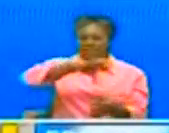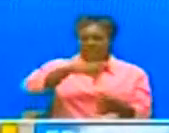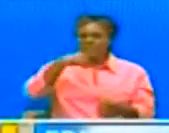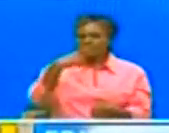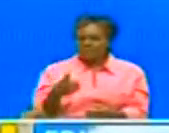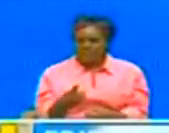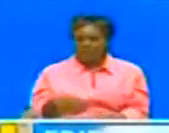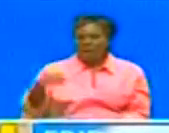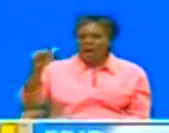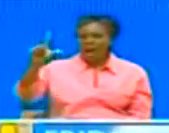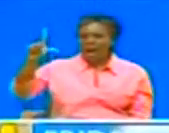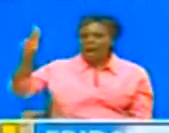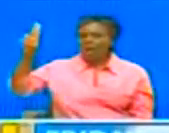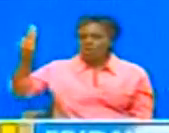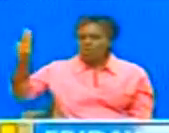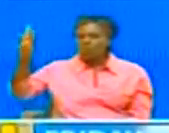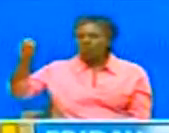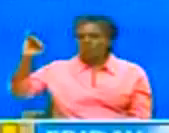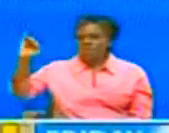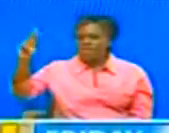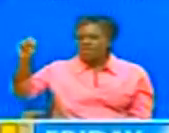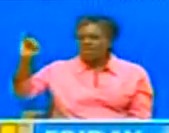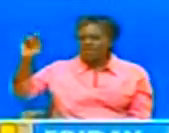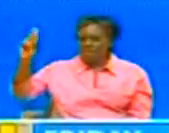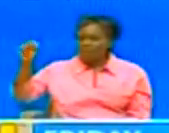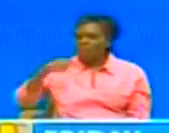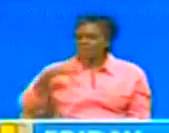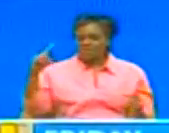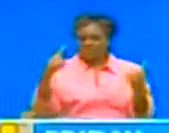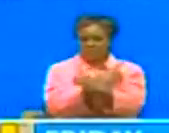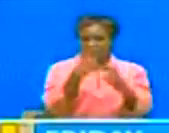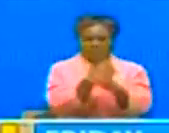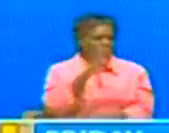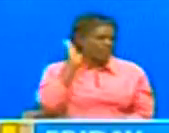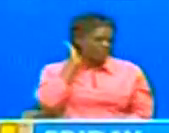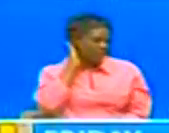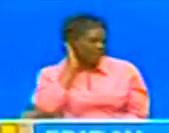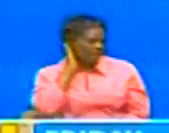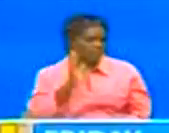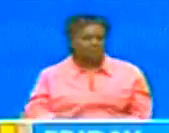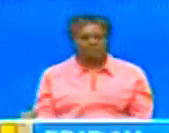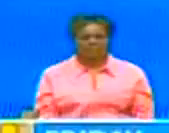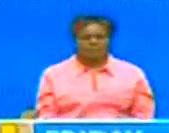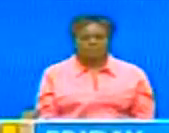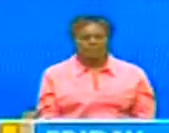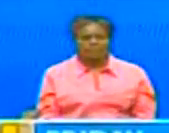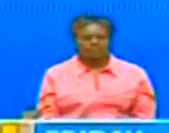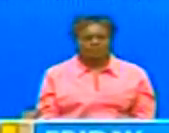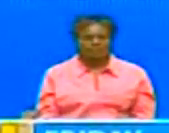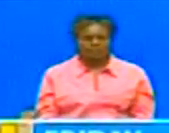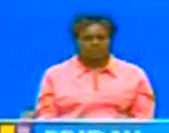say aluminium or aluminum? I had varied pronunciations on this word.